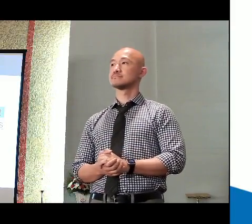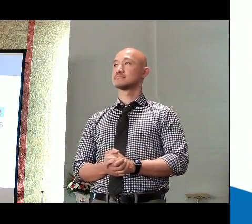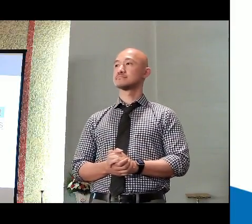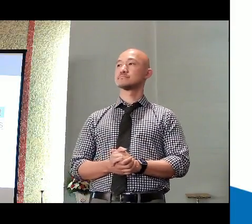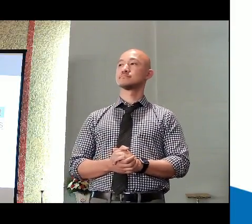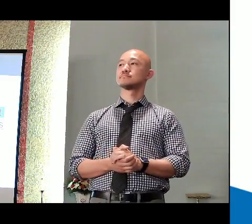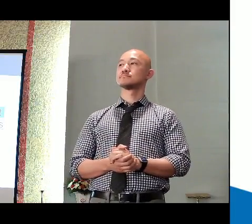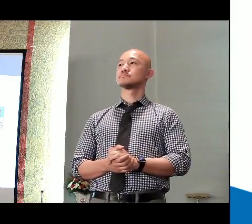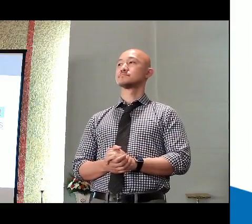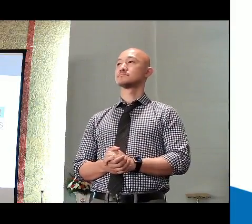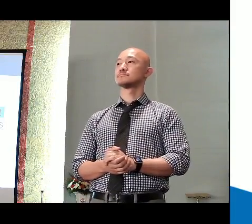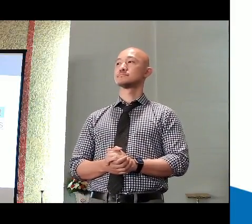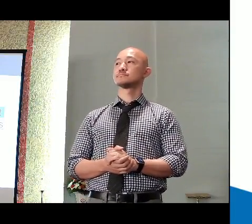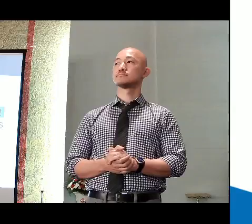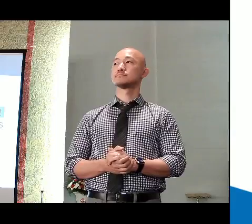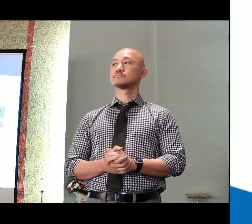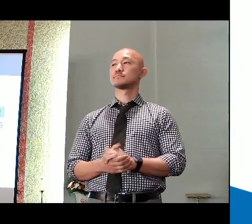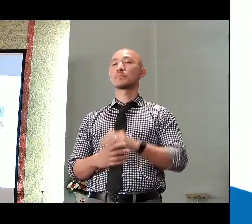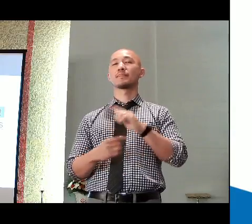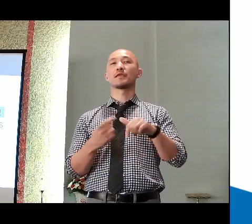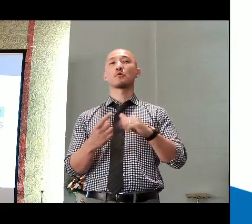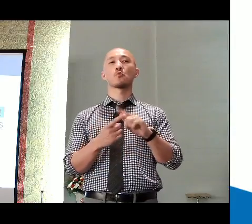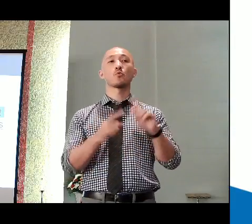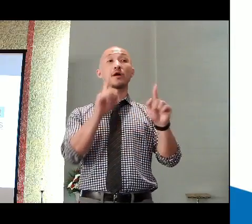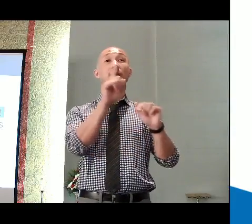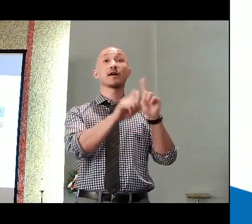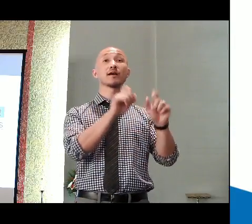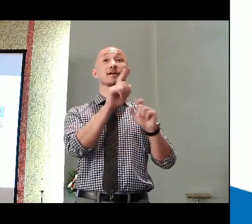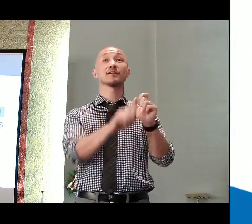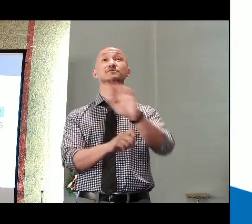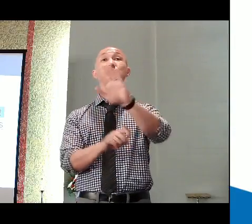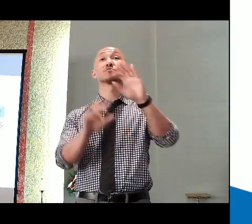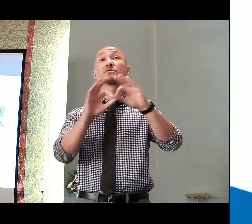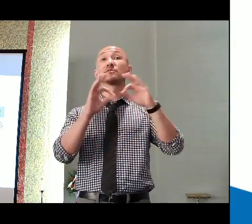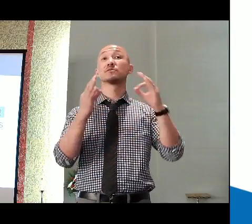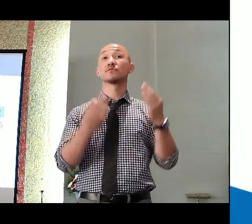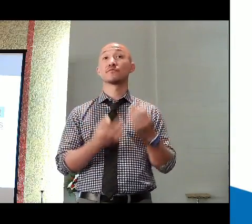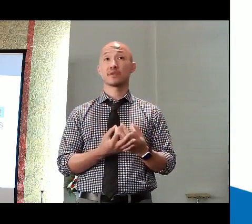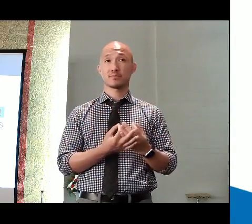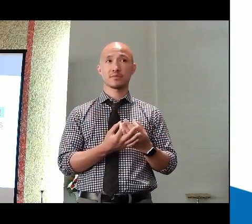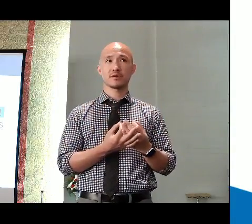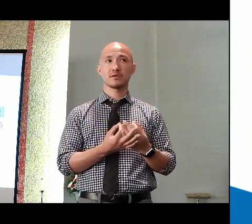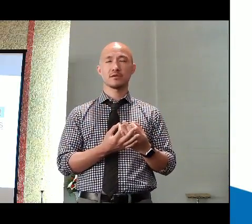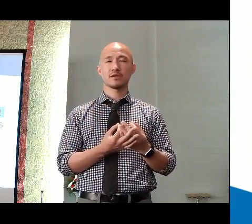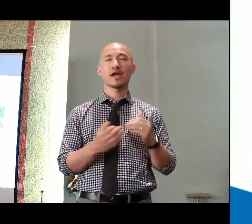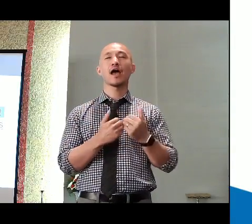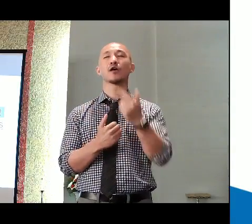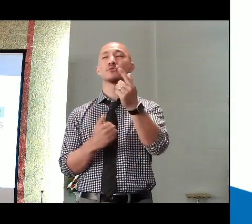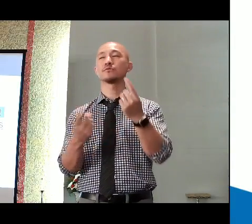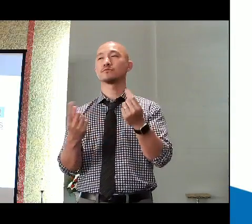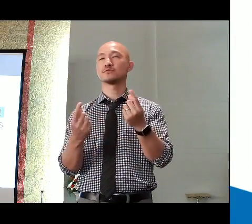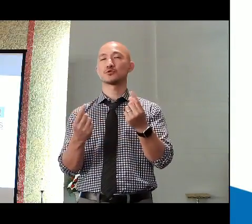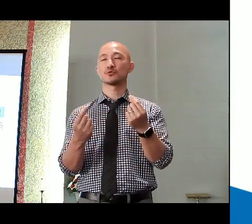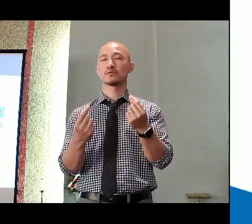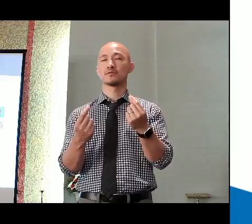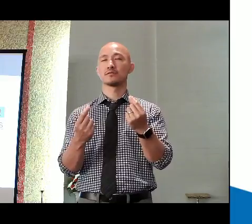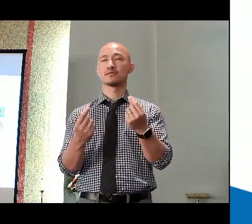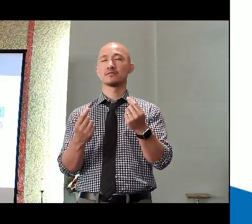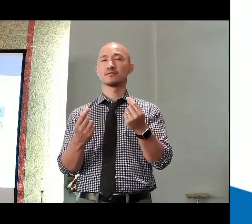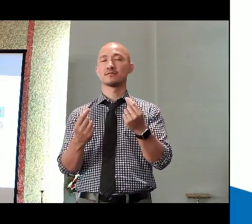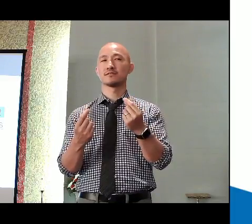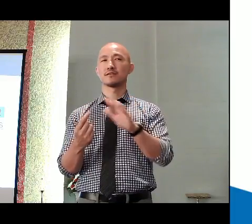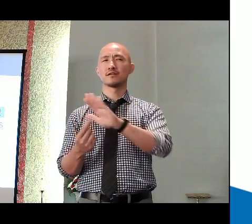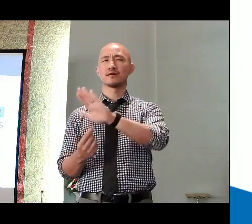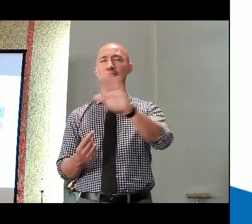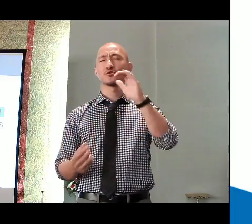of your family articulate your values and your objectives? You might be a really good